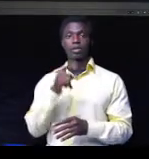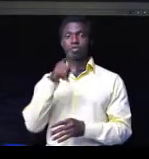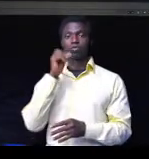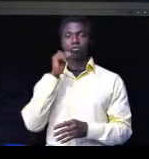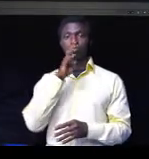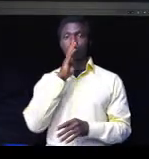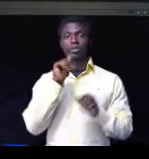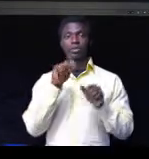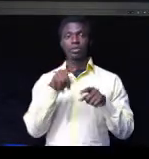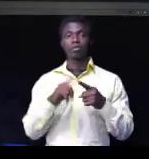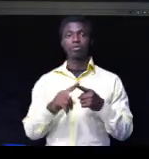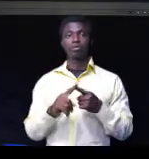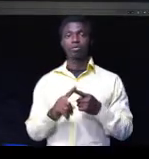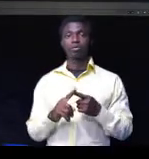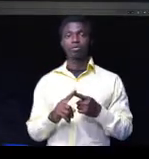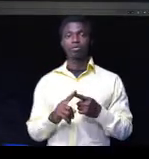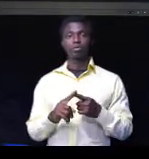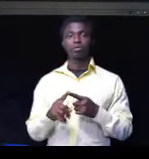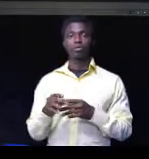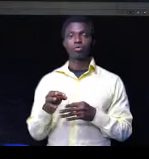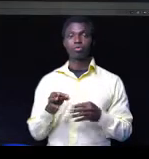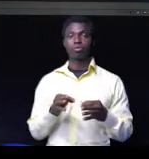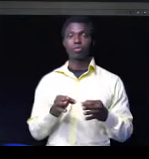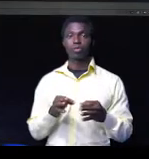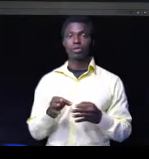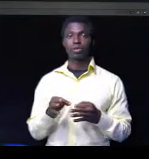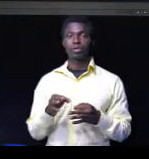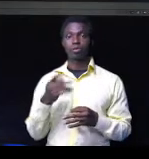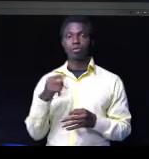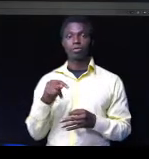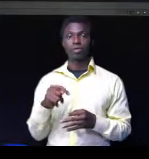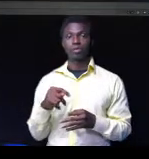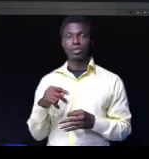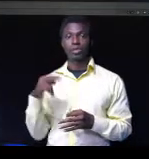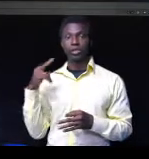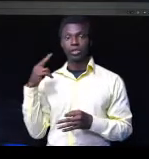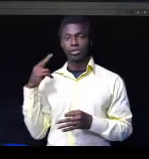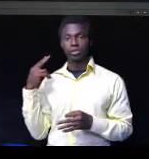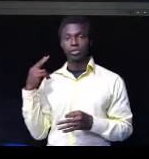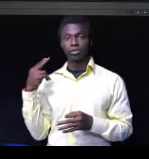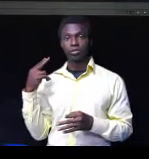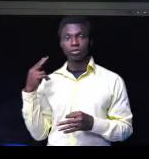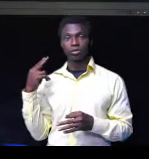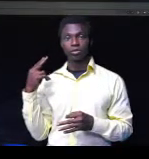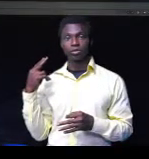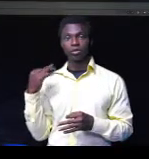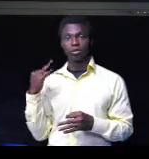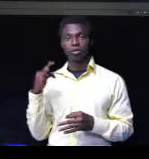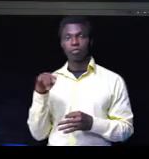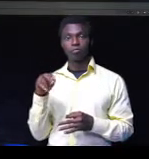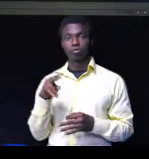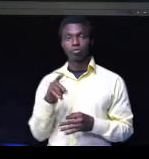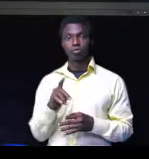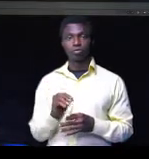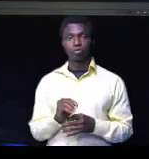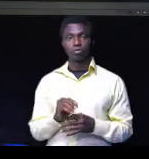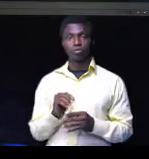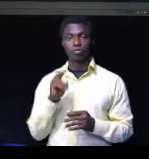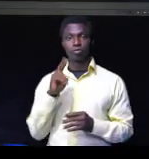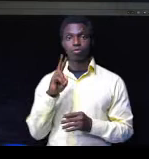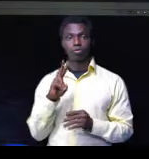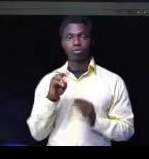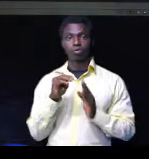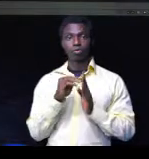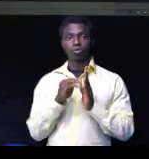should be able to discuss the history of judo. 2,